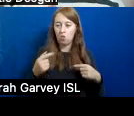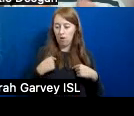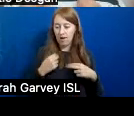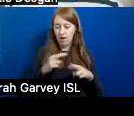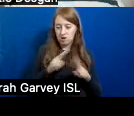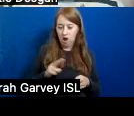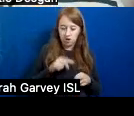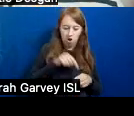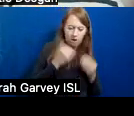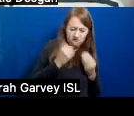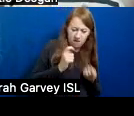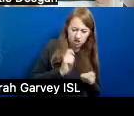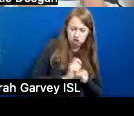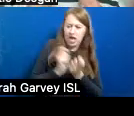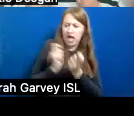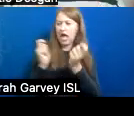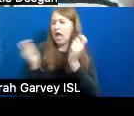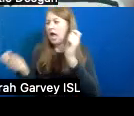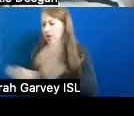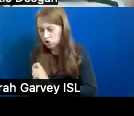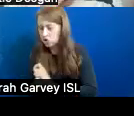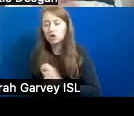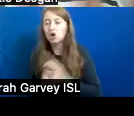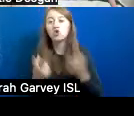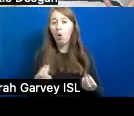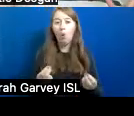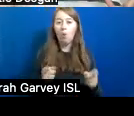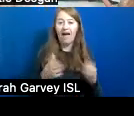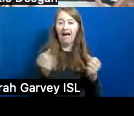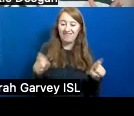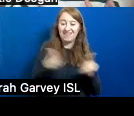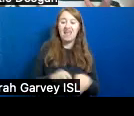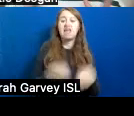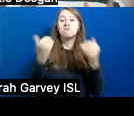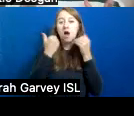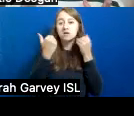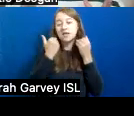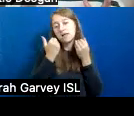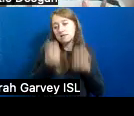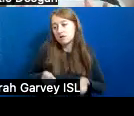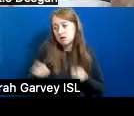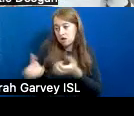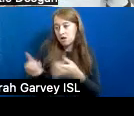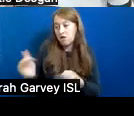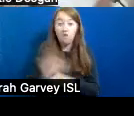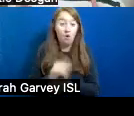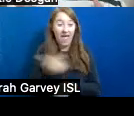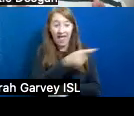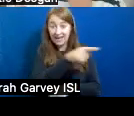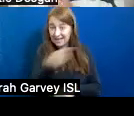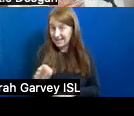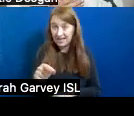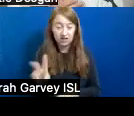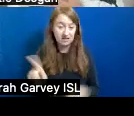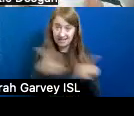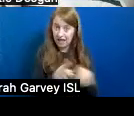for these women, that we're giving them the same content that we would give anybody that wants to run for election, but that we are